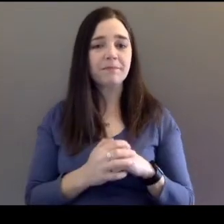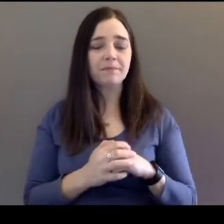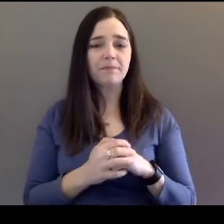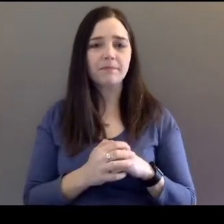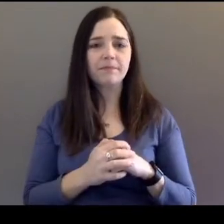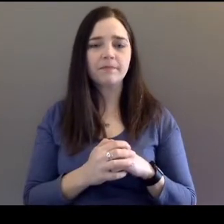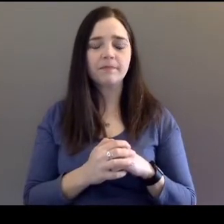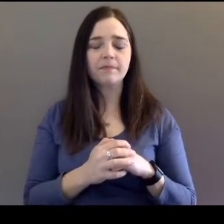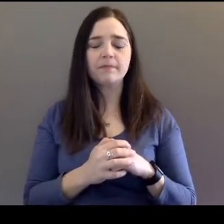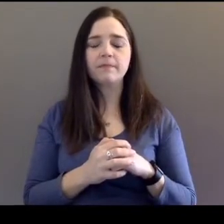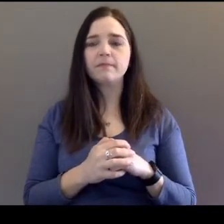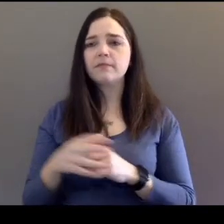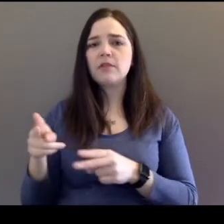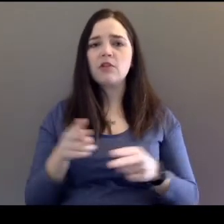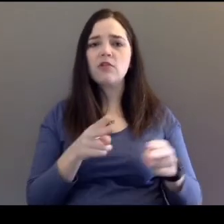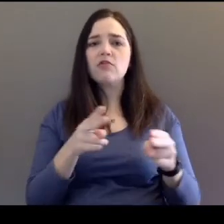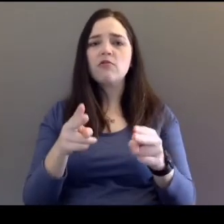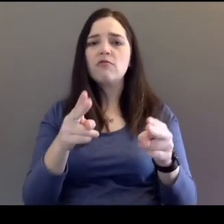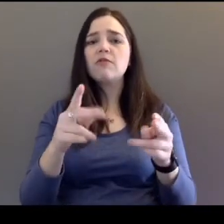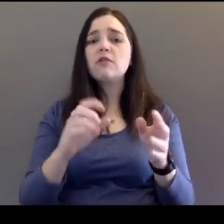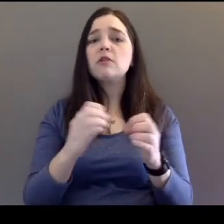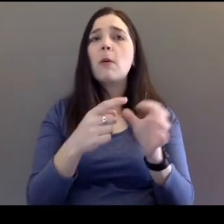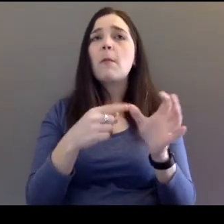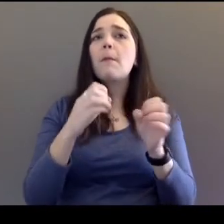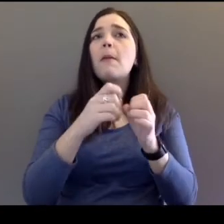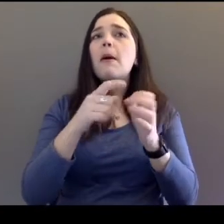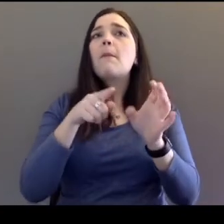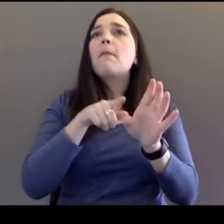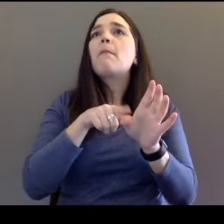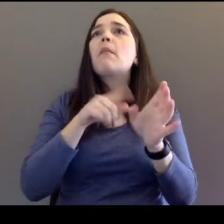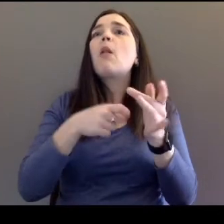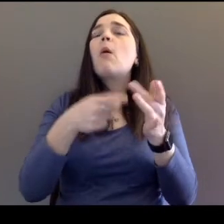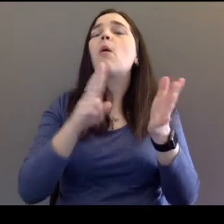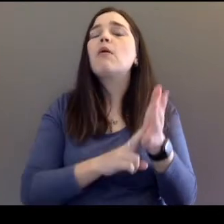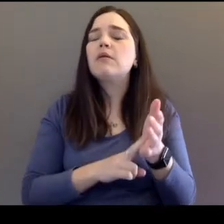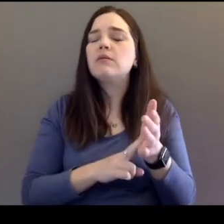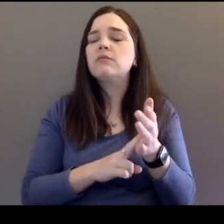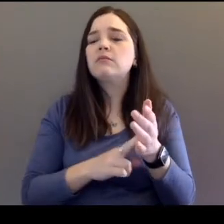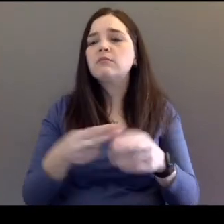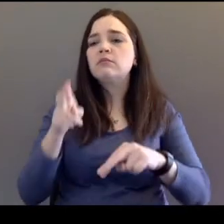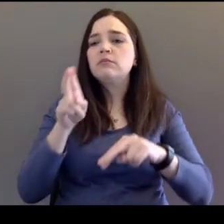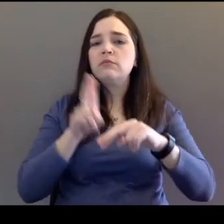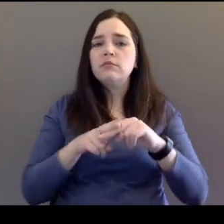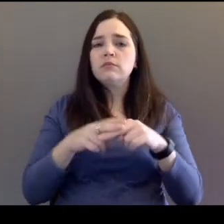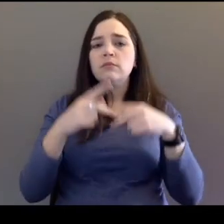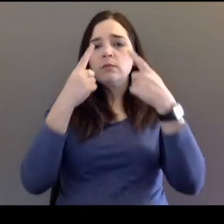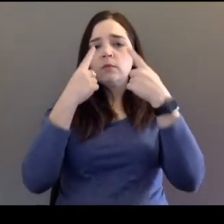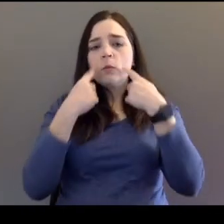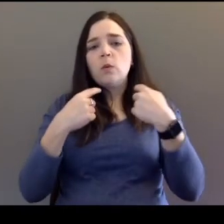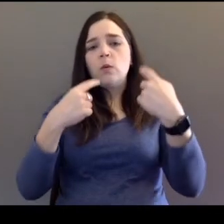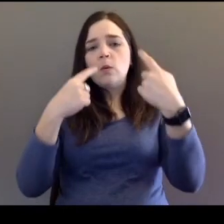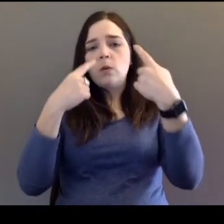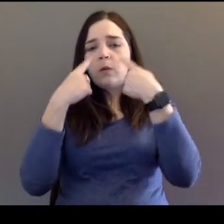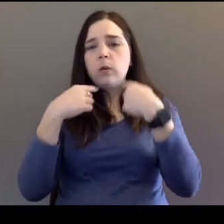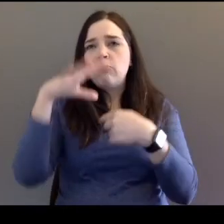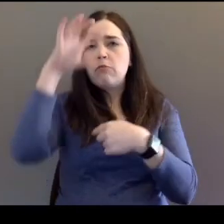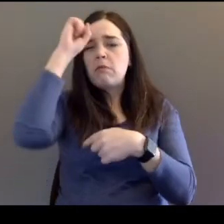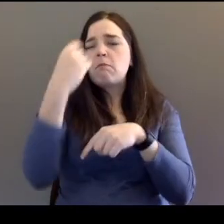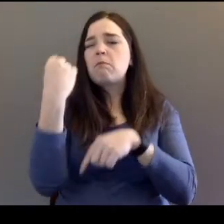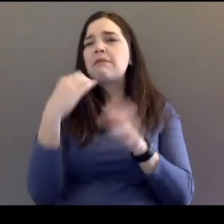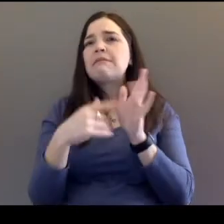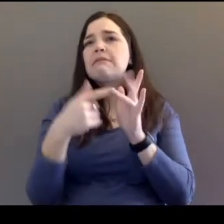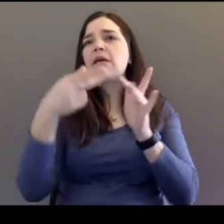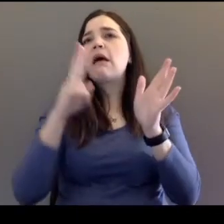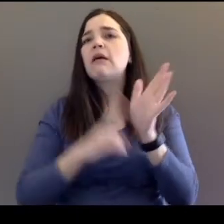"By the rivers of Babylon, we sat and wept when we remembered Zion. There on the poplar trees,